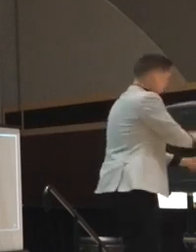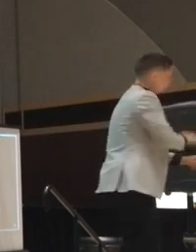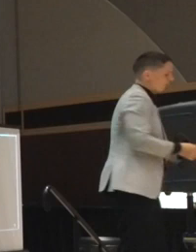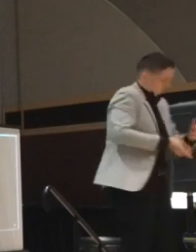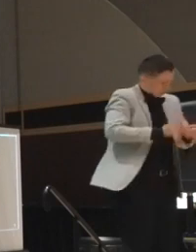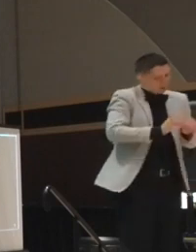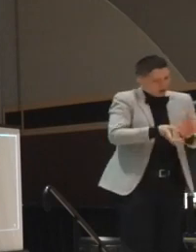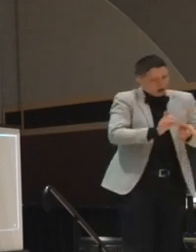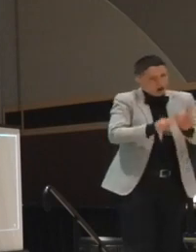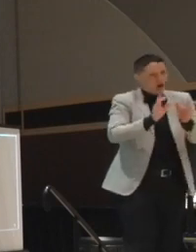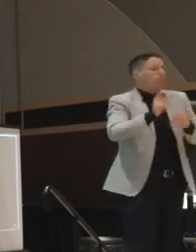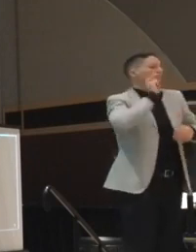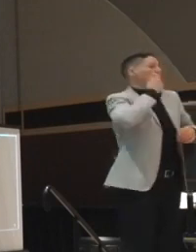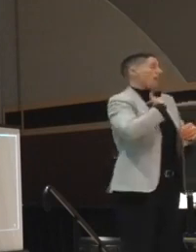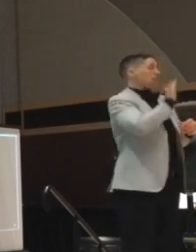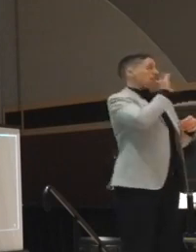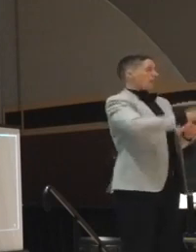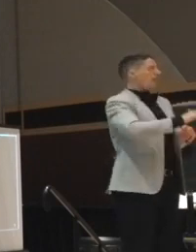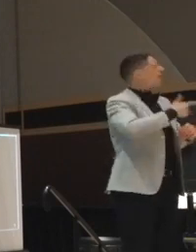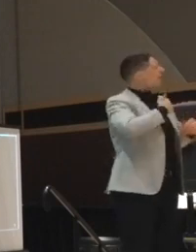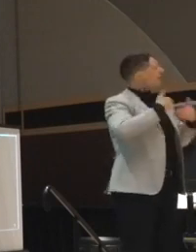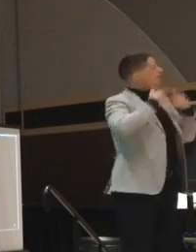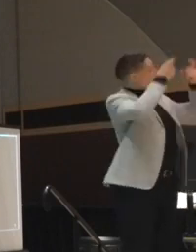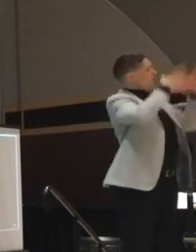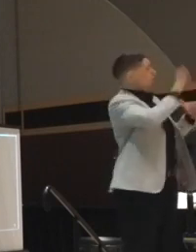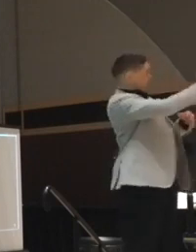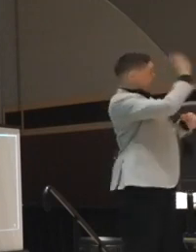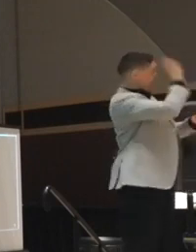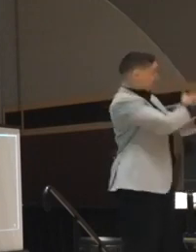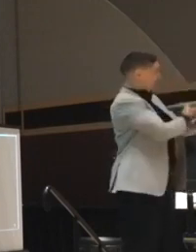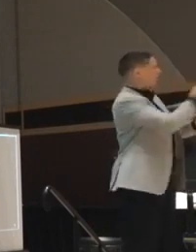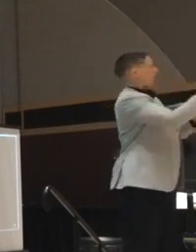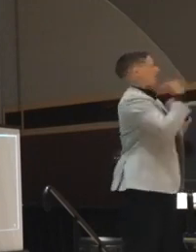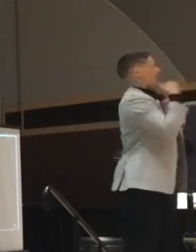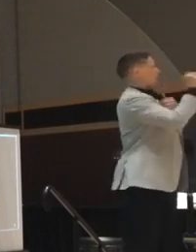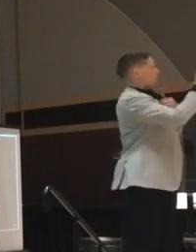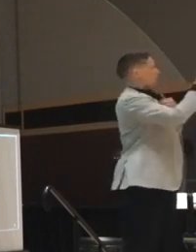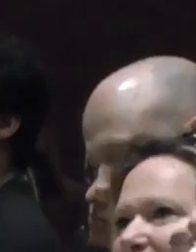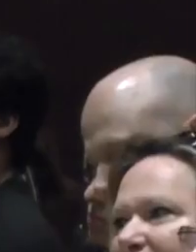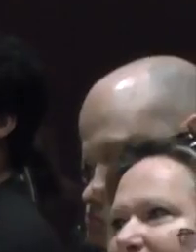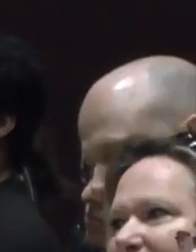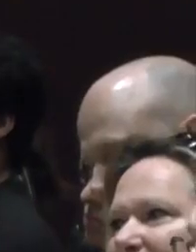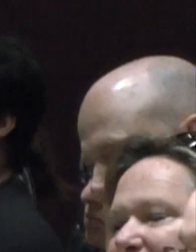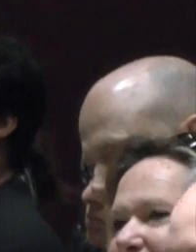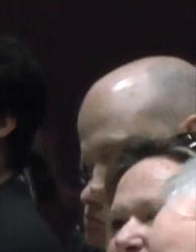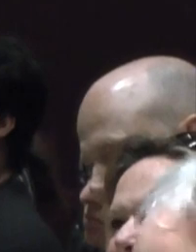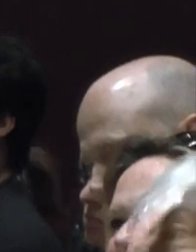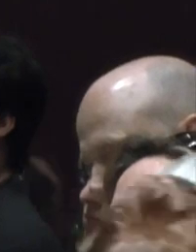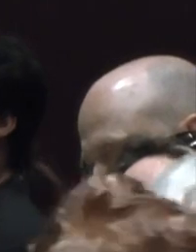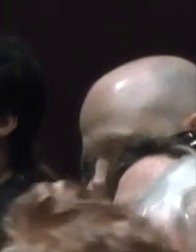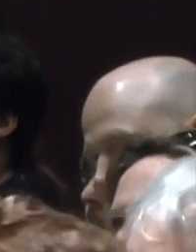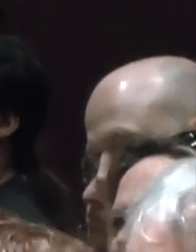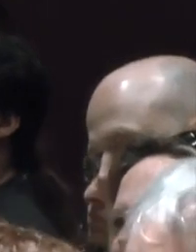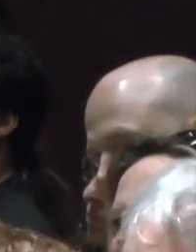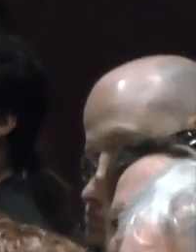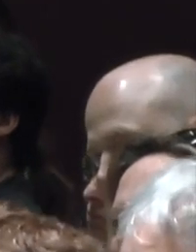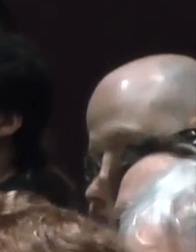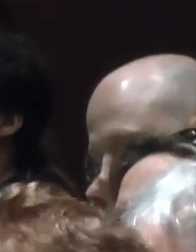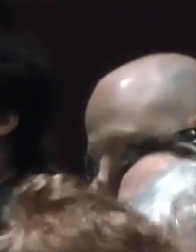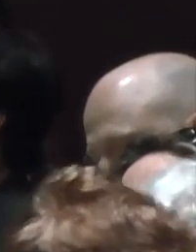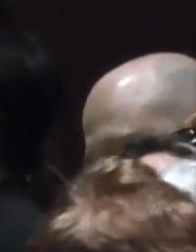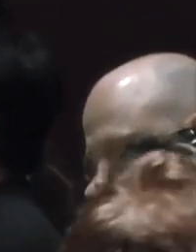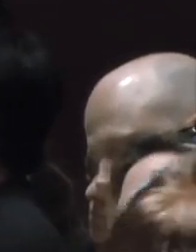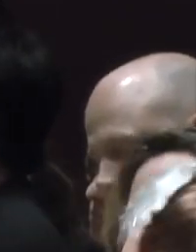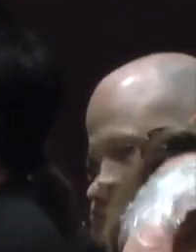manager who has a son who has autism, so she's very experienced with that, my kind of thinking. What kind of a job do you have?